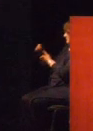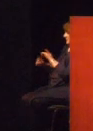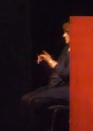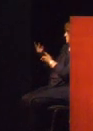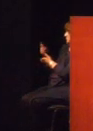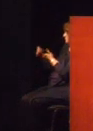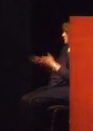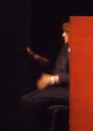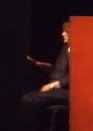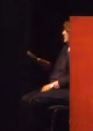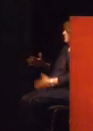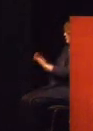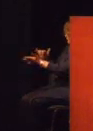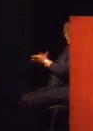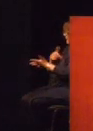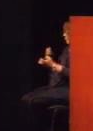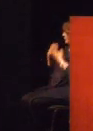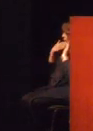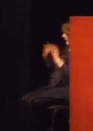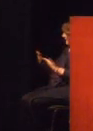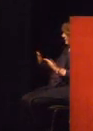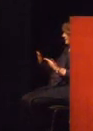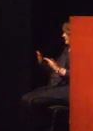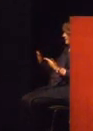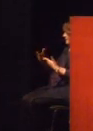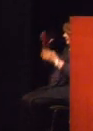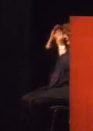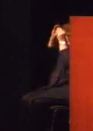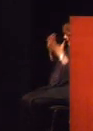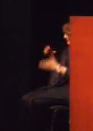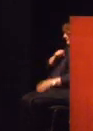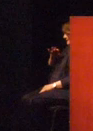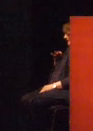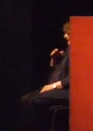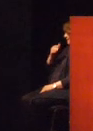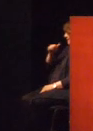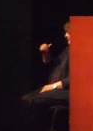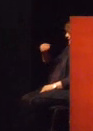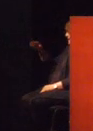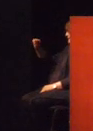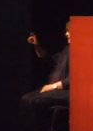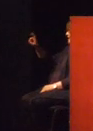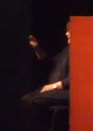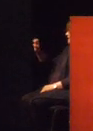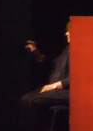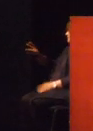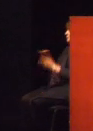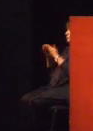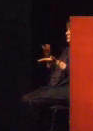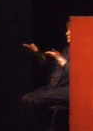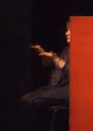or two. But before I do that, I'd like to thank the faculty, staff, and administrators in Student